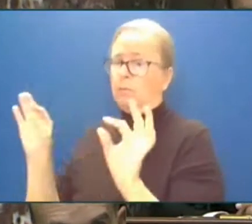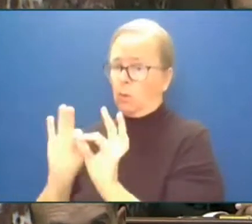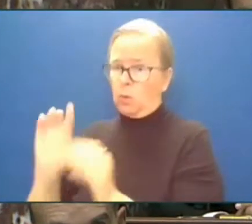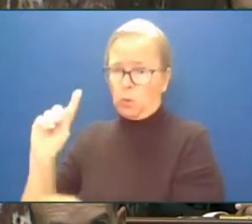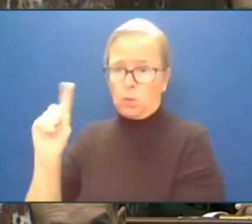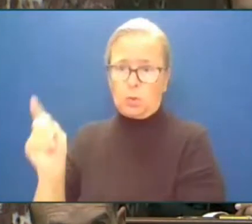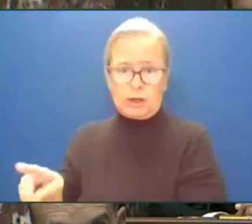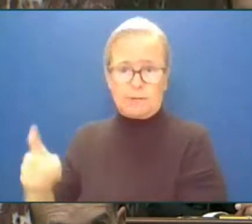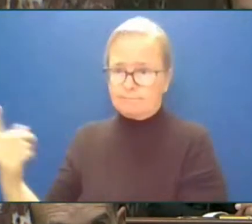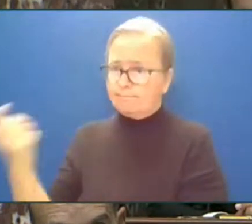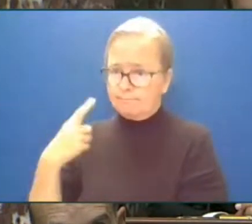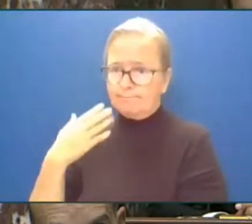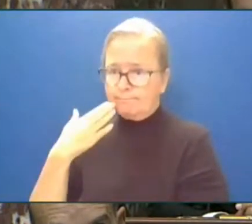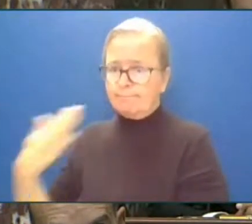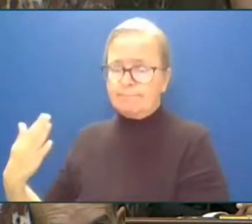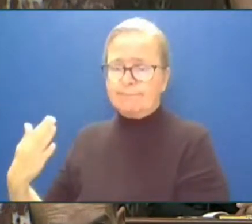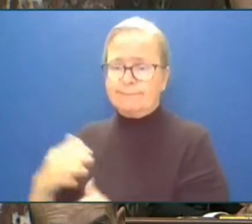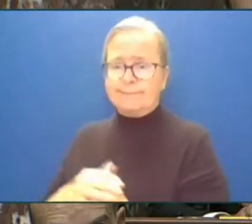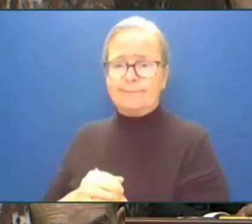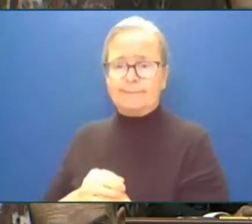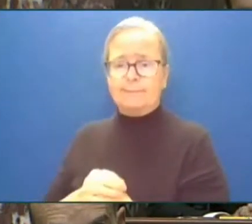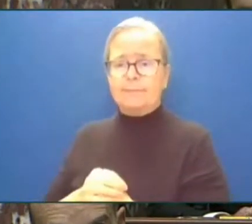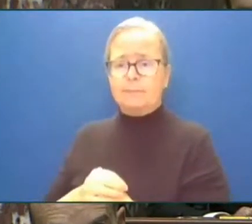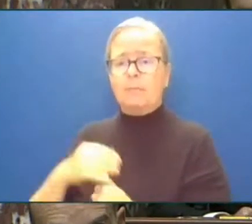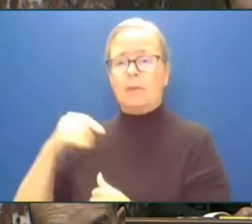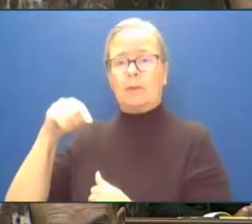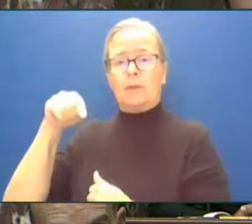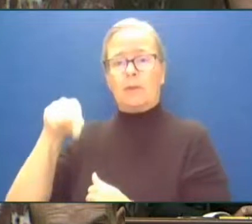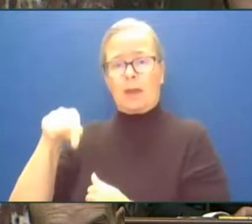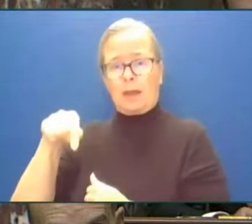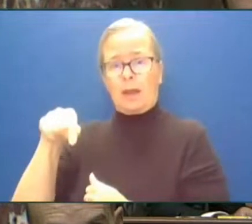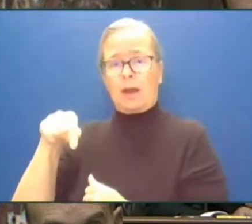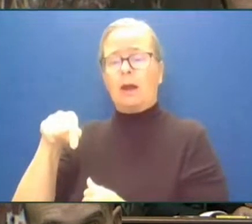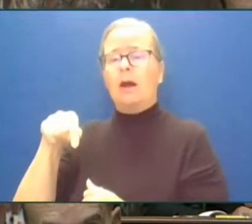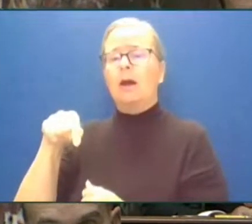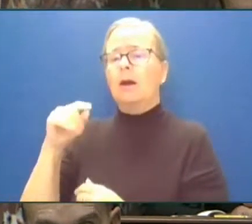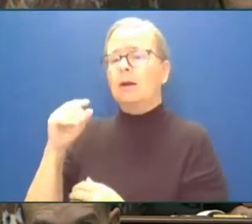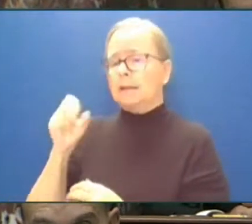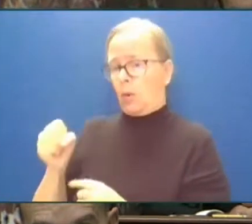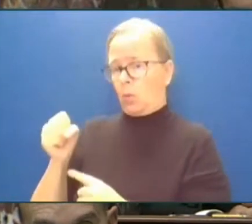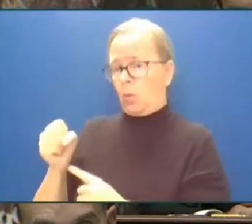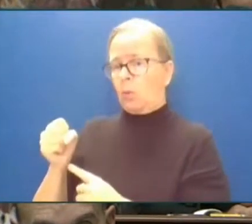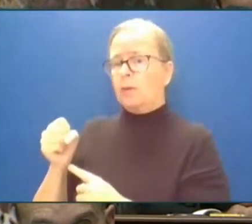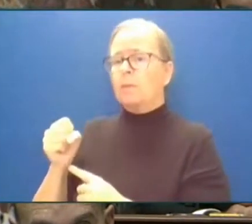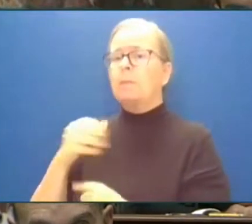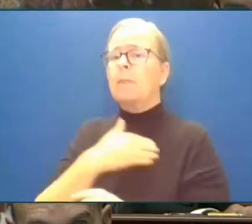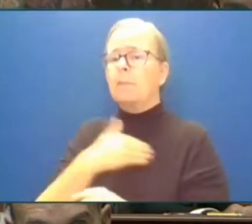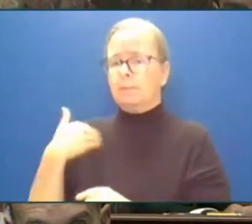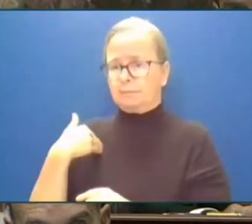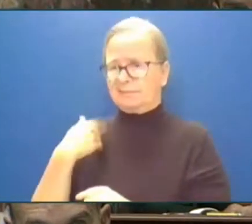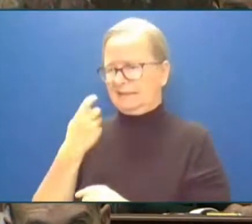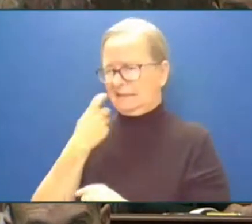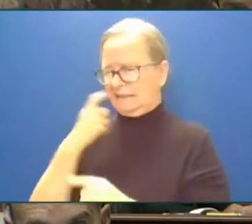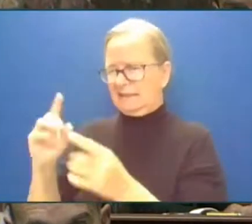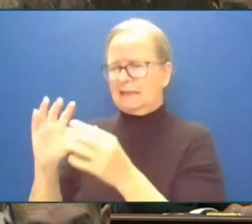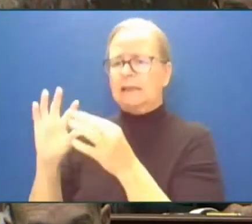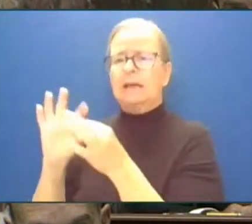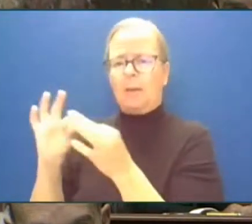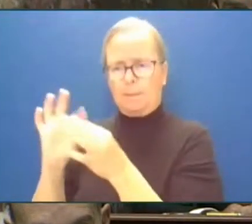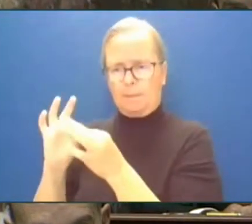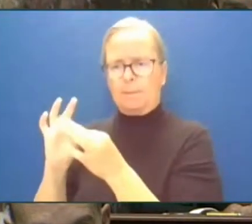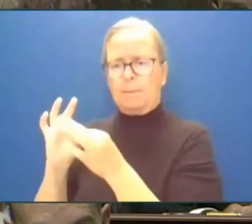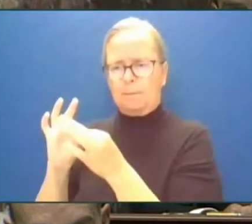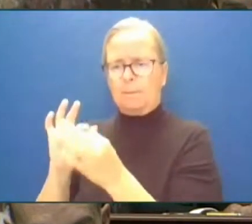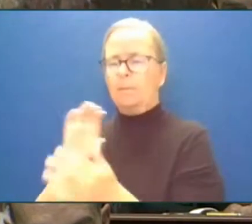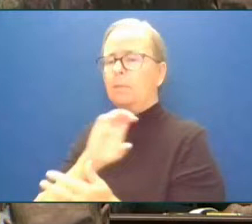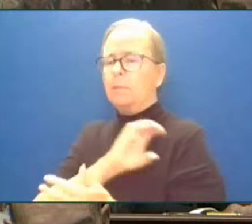the member for Surrey South properly acknowledged the complexity of policing in a modern society, for which I'm grateful.